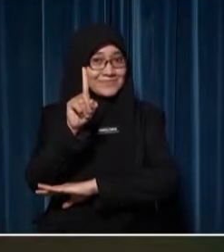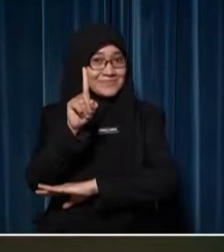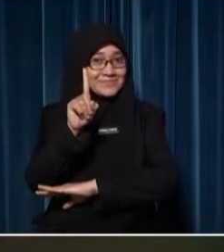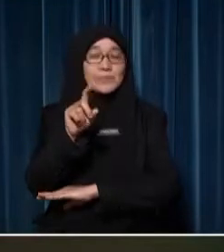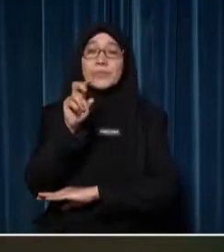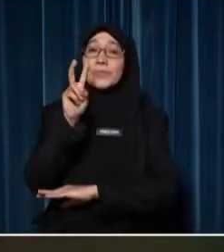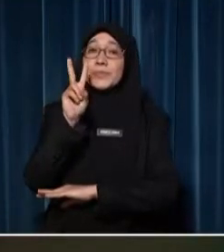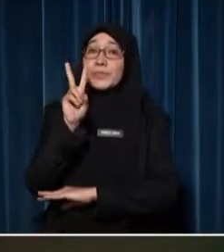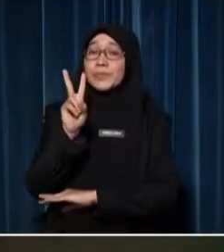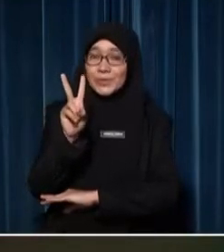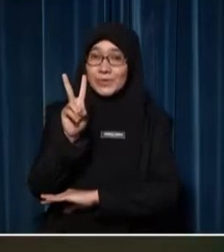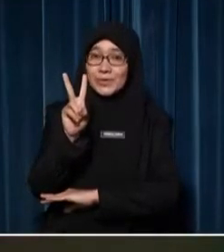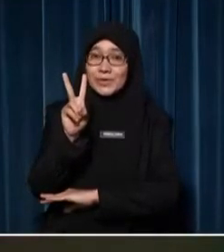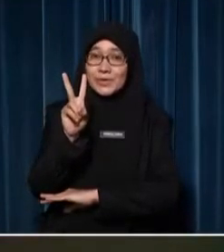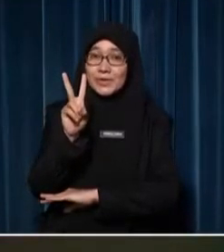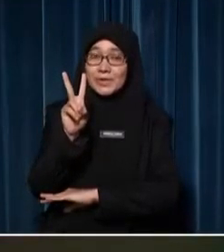2,